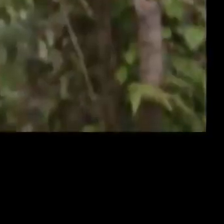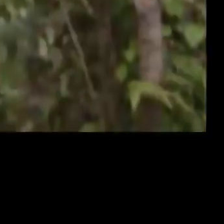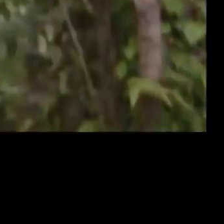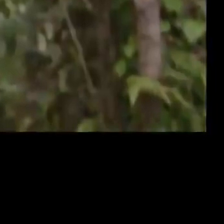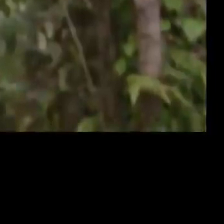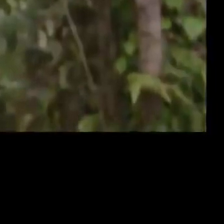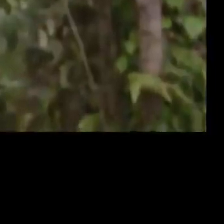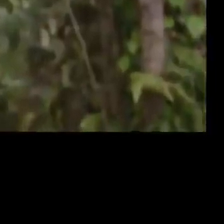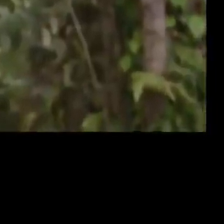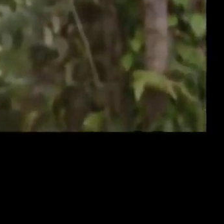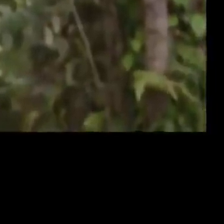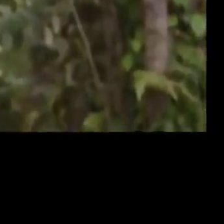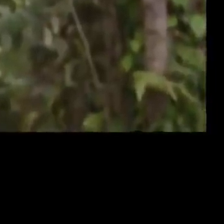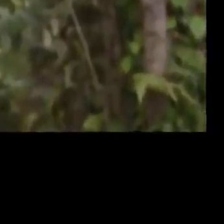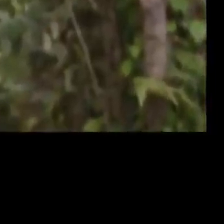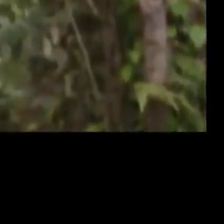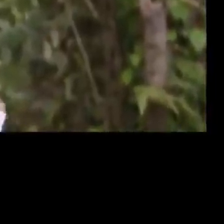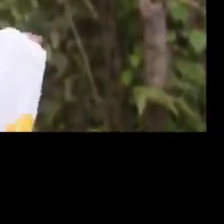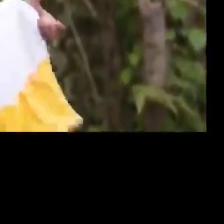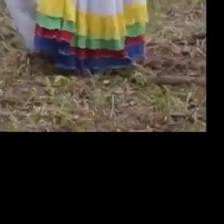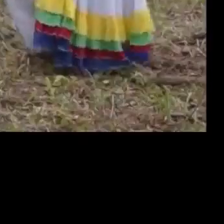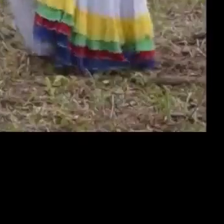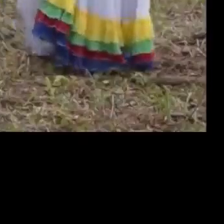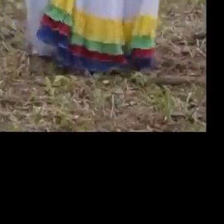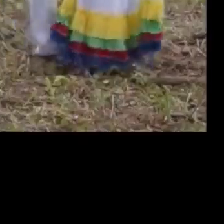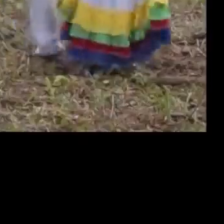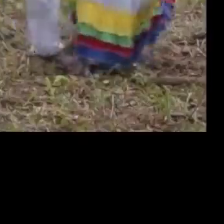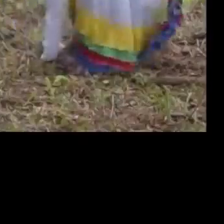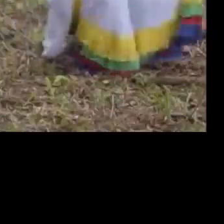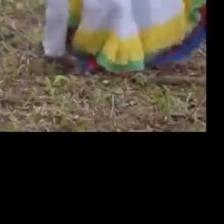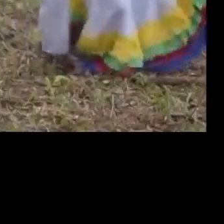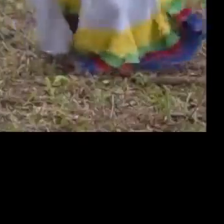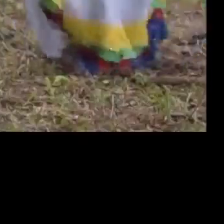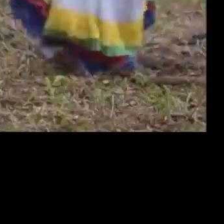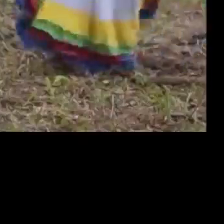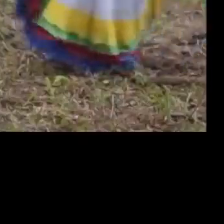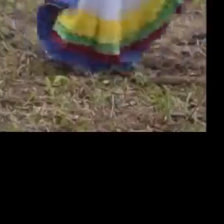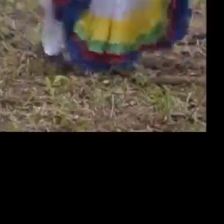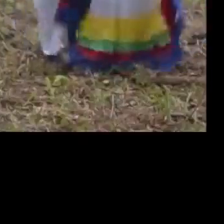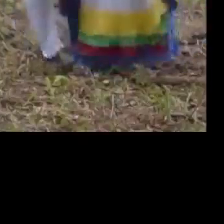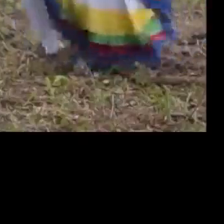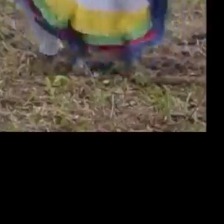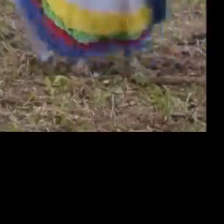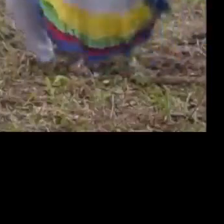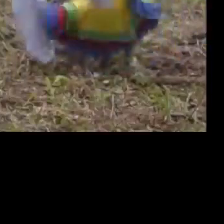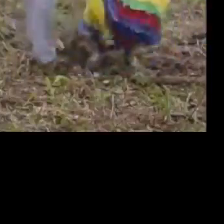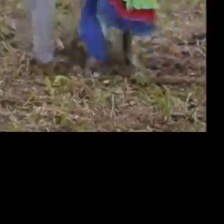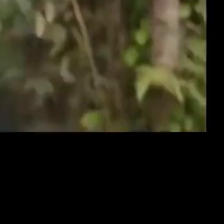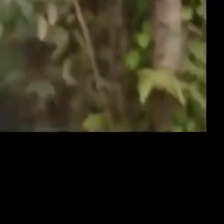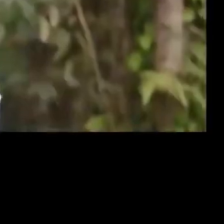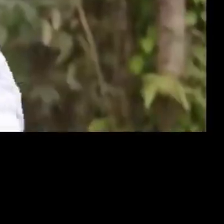want to see what the man had done. He take out the knife, stab up the wife and see how the blood they run.